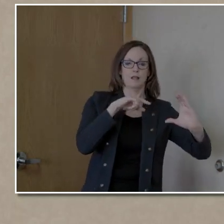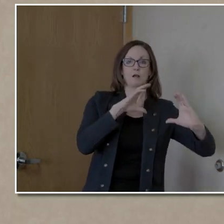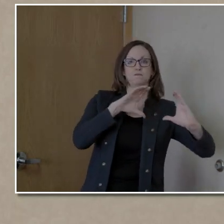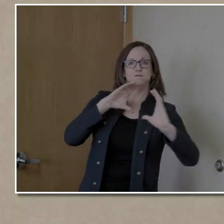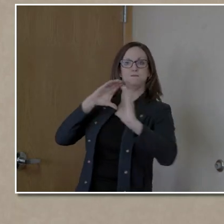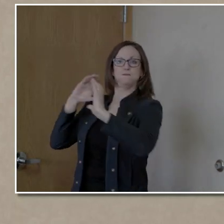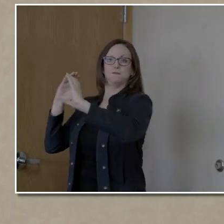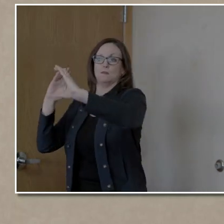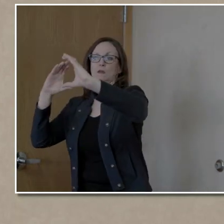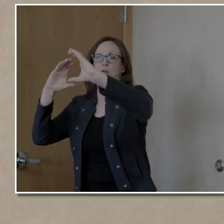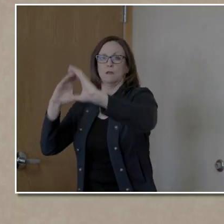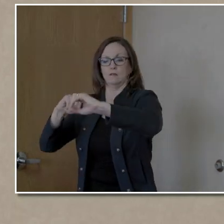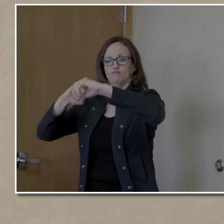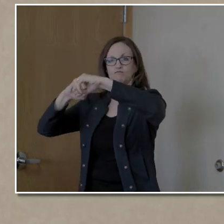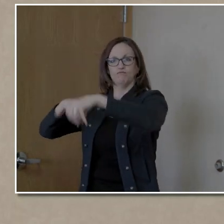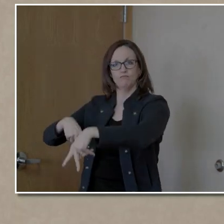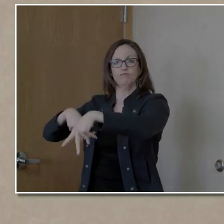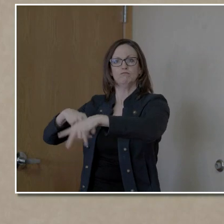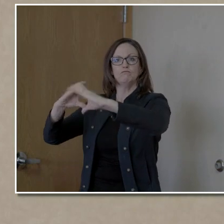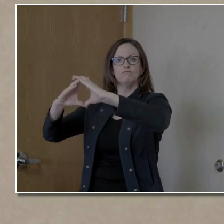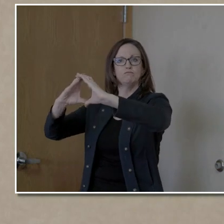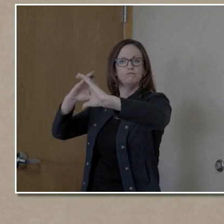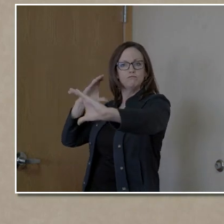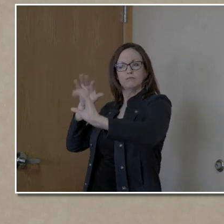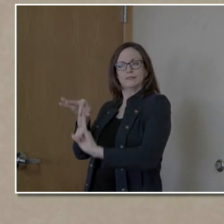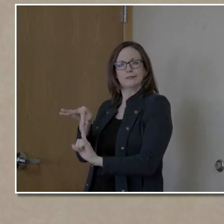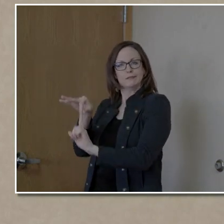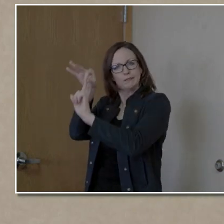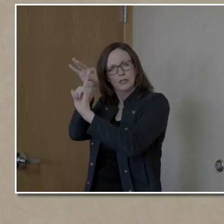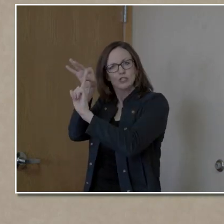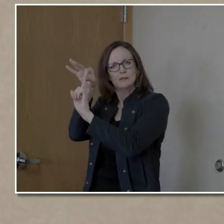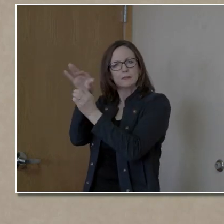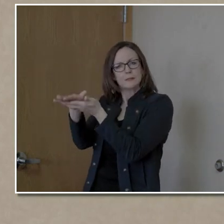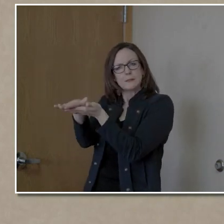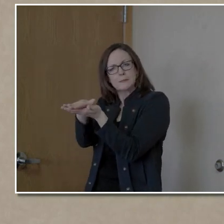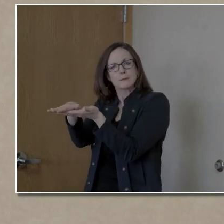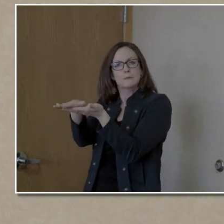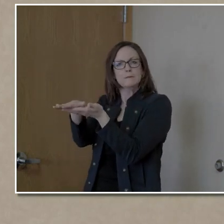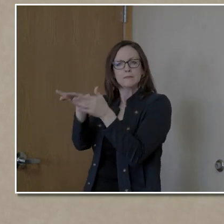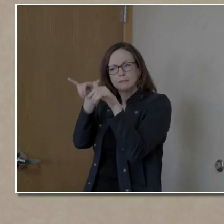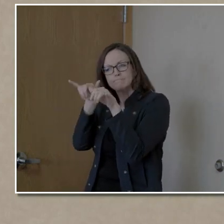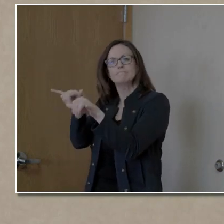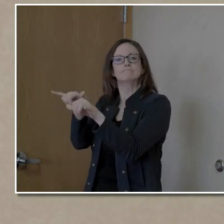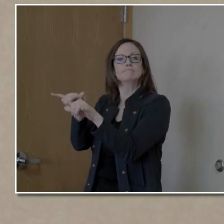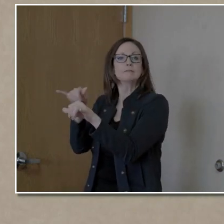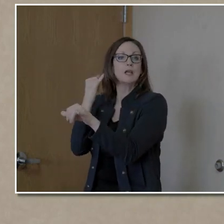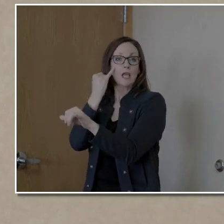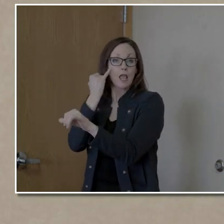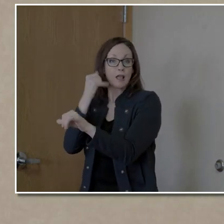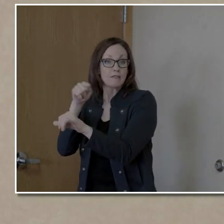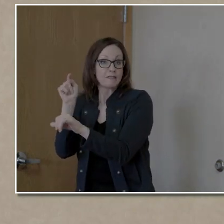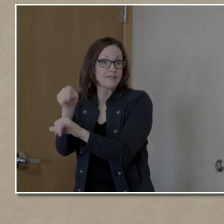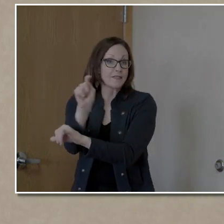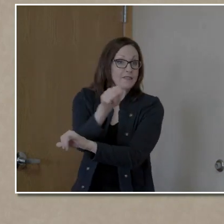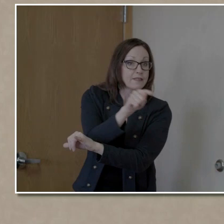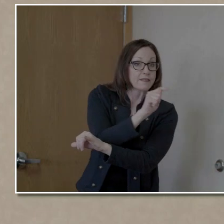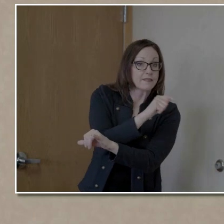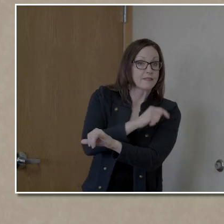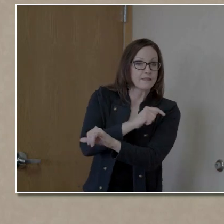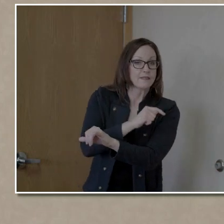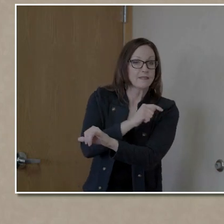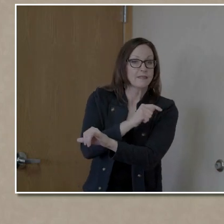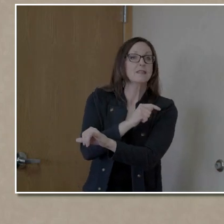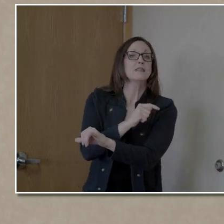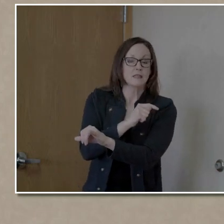across the correction facilities throughout the state. And we would look for a request from the Department of Corrections if it were a state